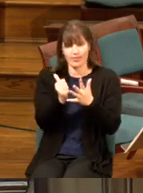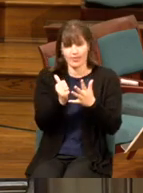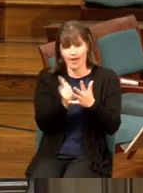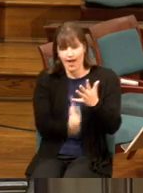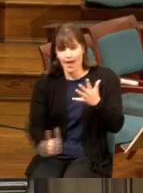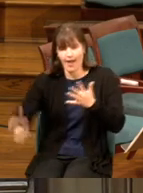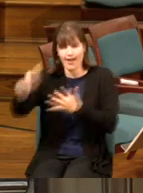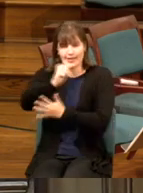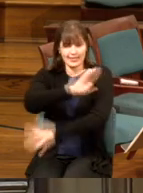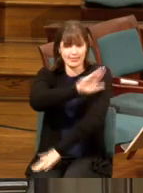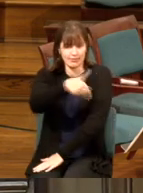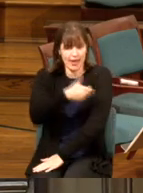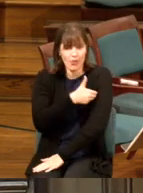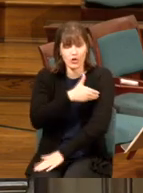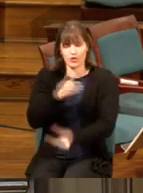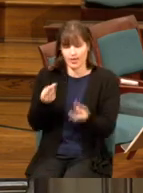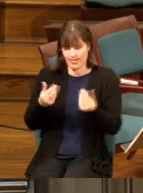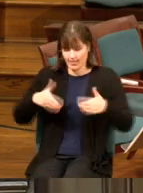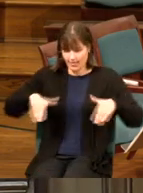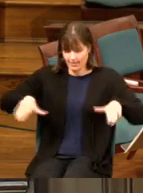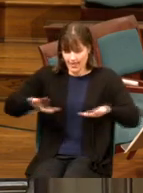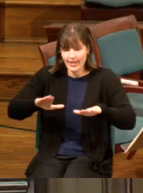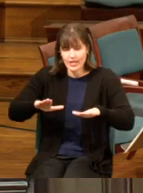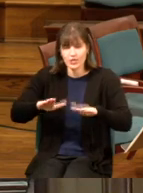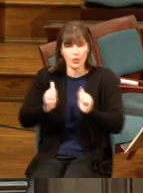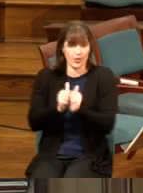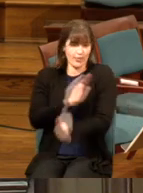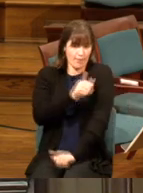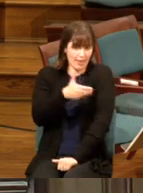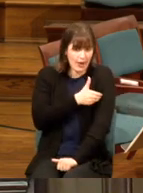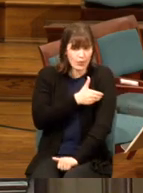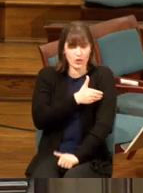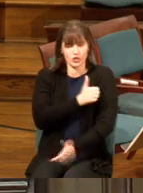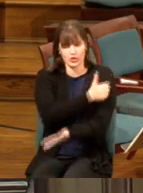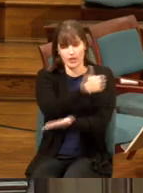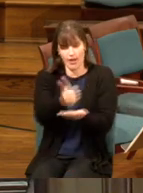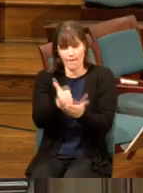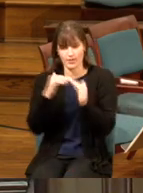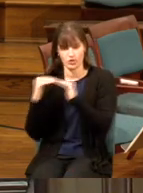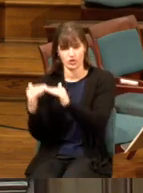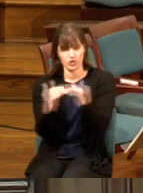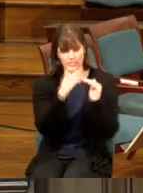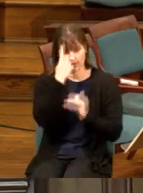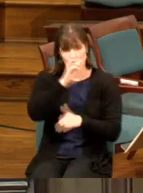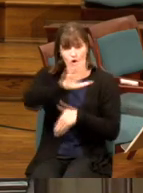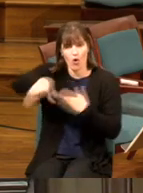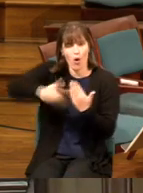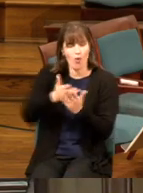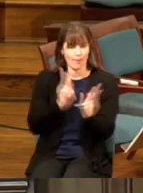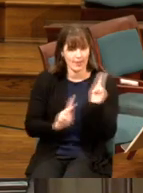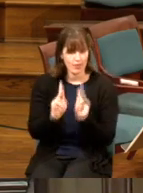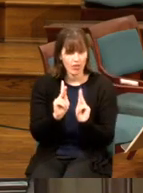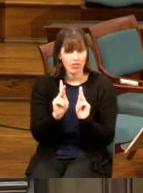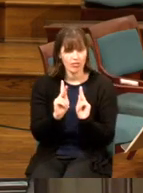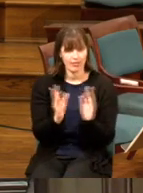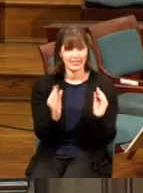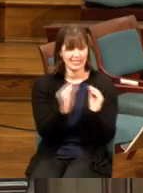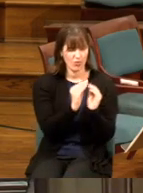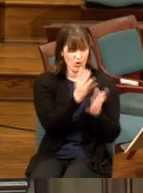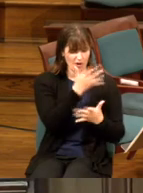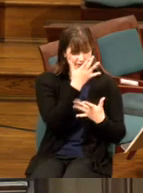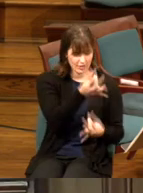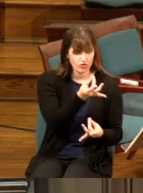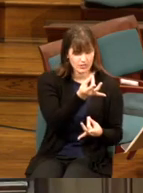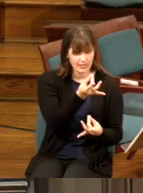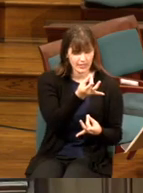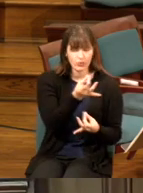land, empowered to administer justice for all people, is more interested in, to